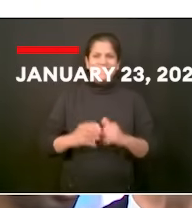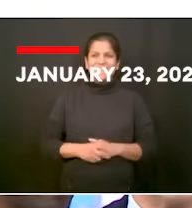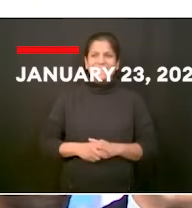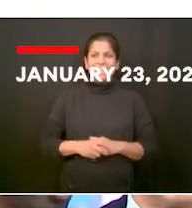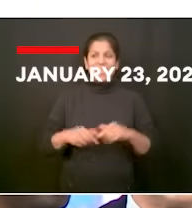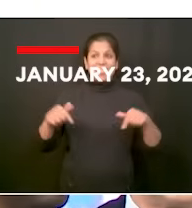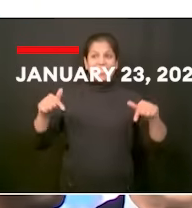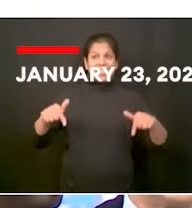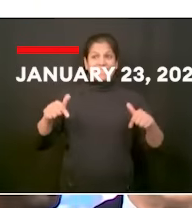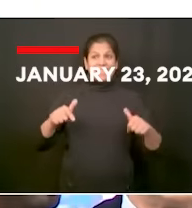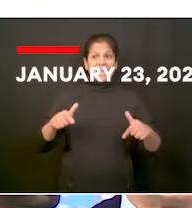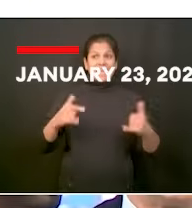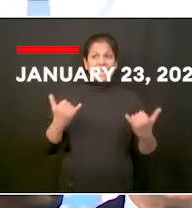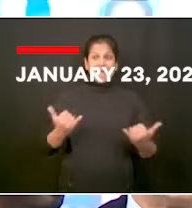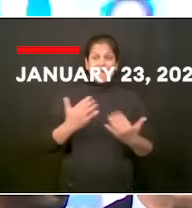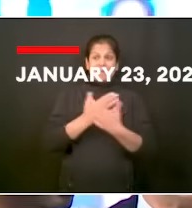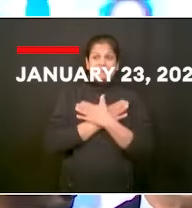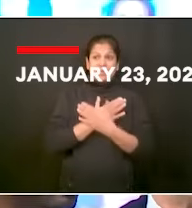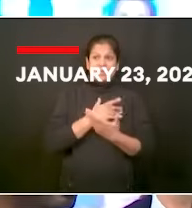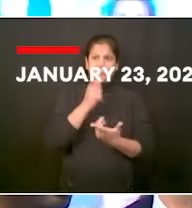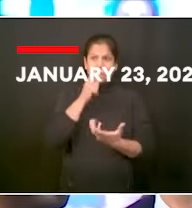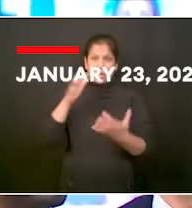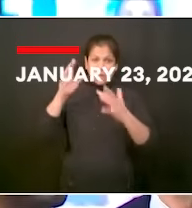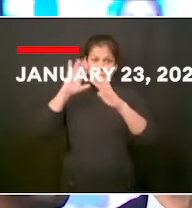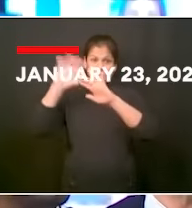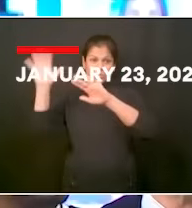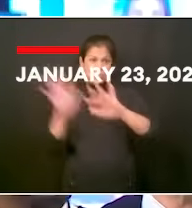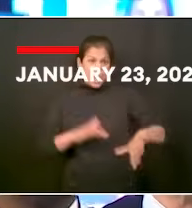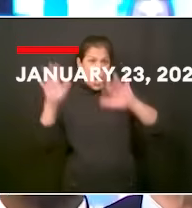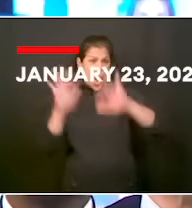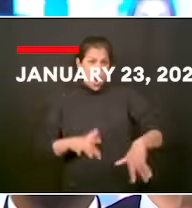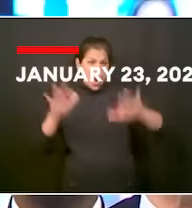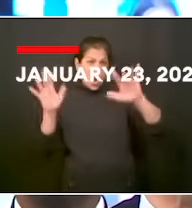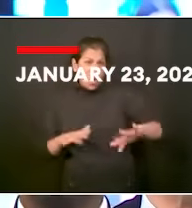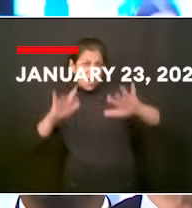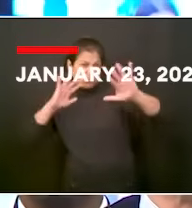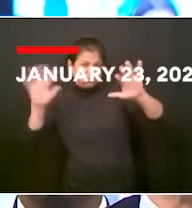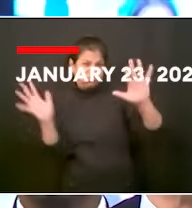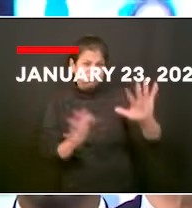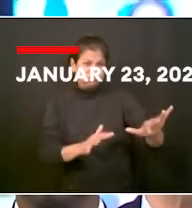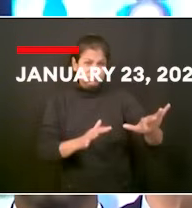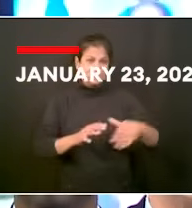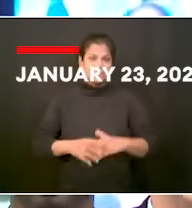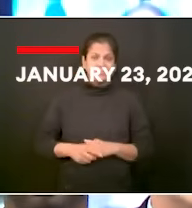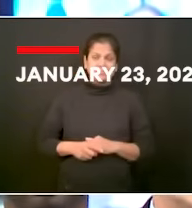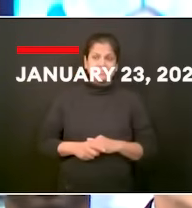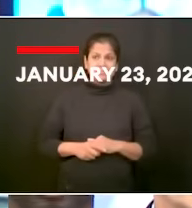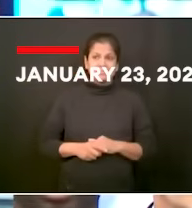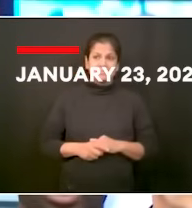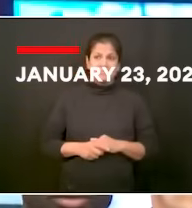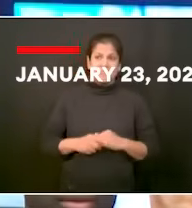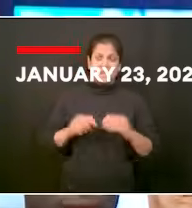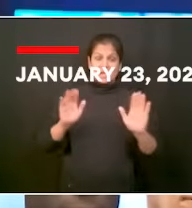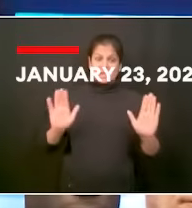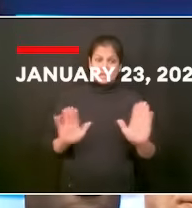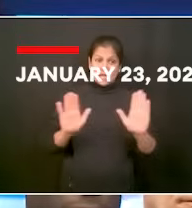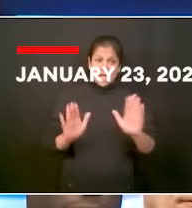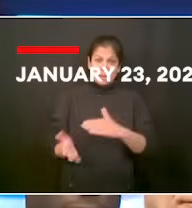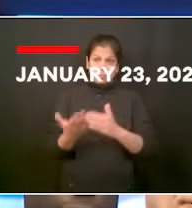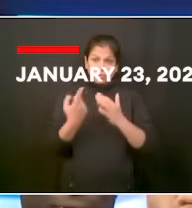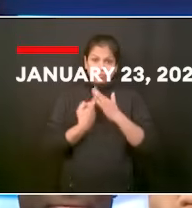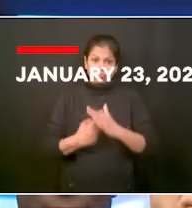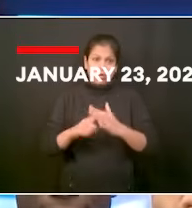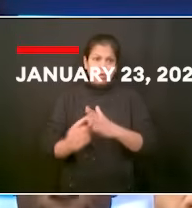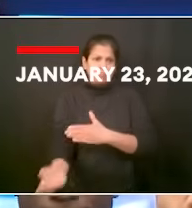Either late tomorrow evening or early Sunday morning, we are going to see snow start to begin to fall across our city. It will fall and then fall some